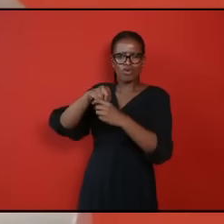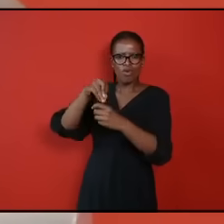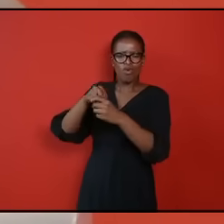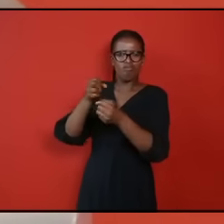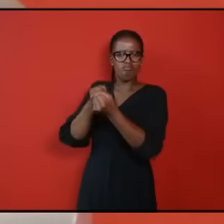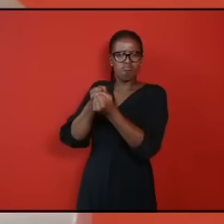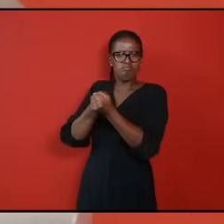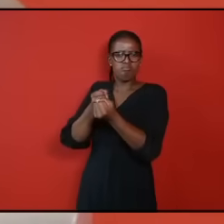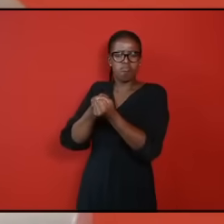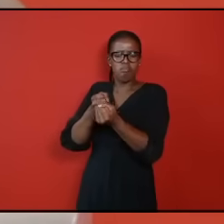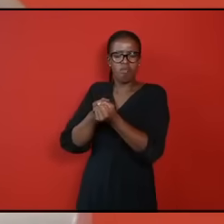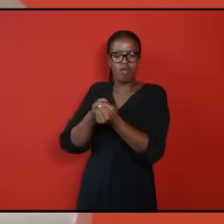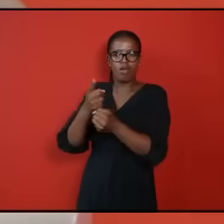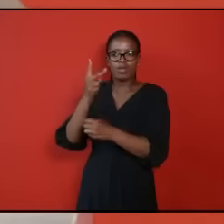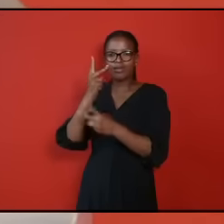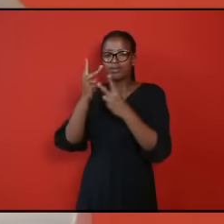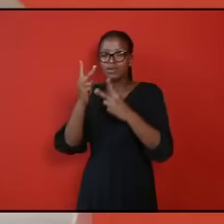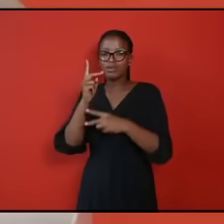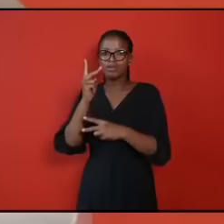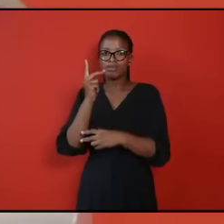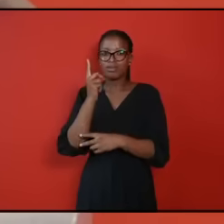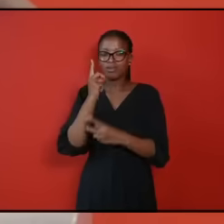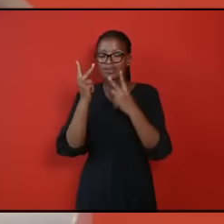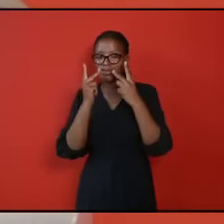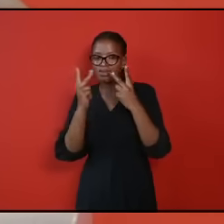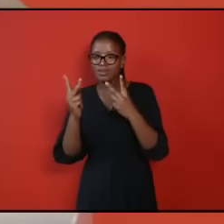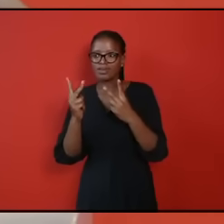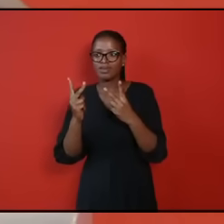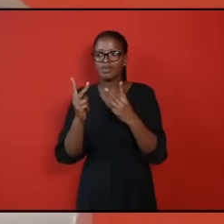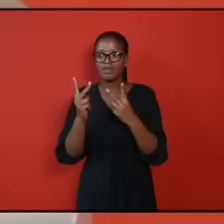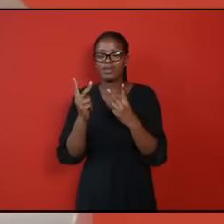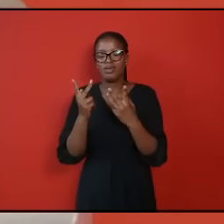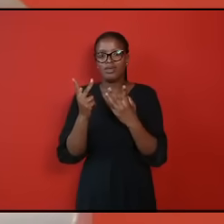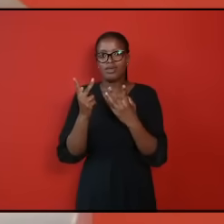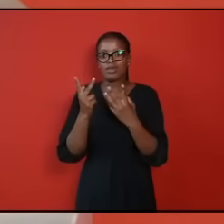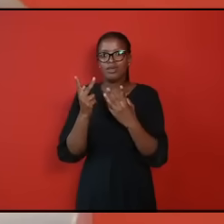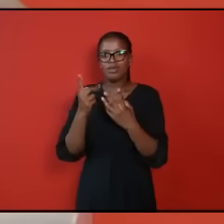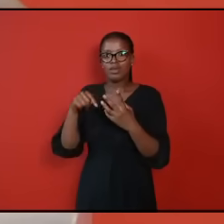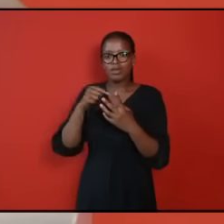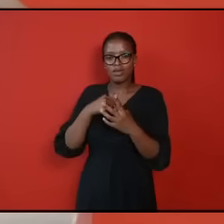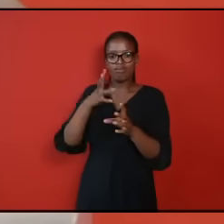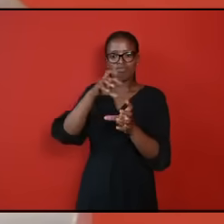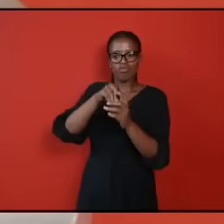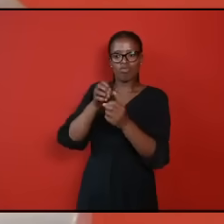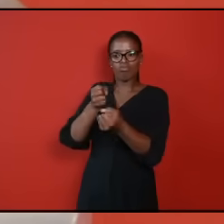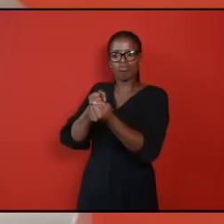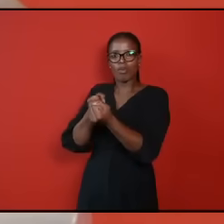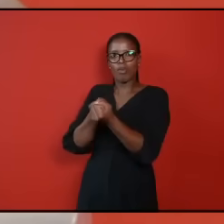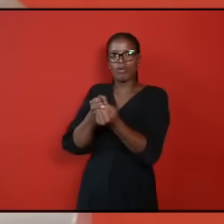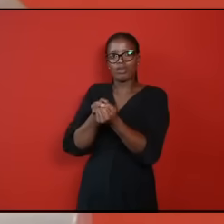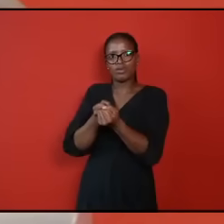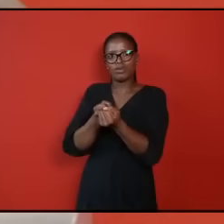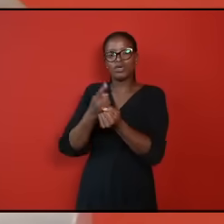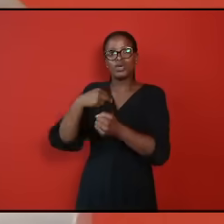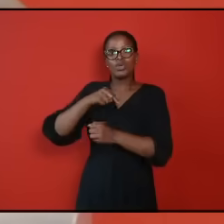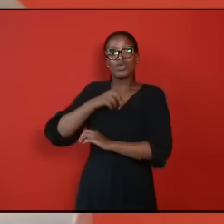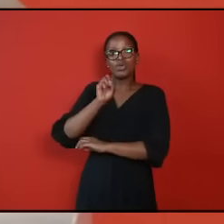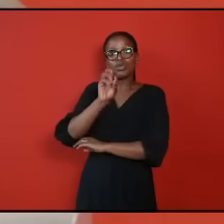game, eyes will come here and then attend to them.